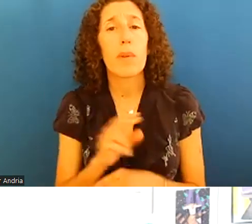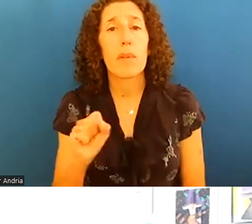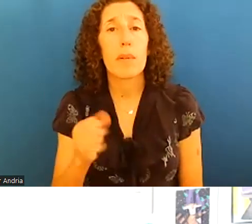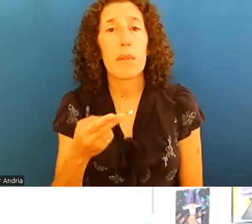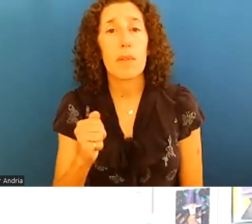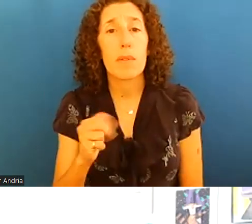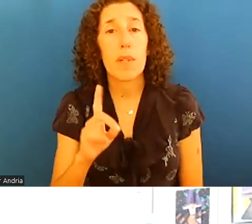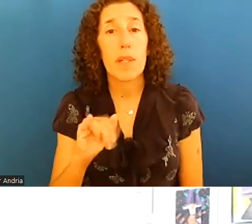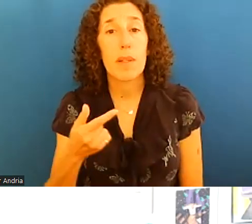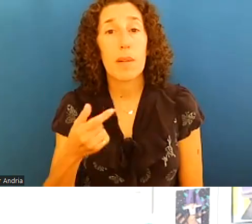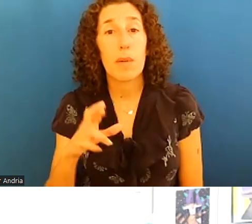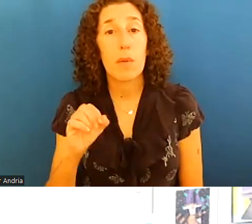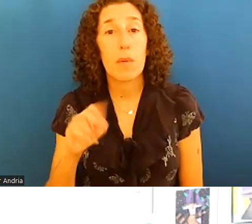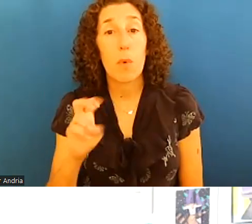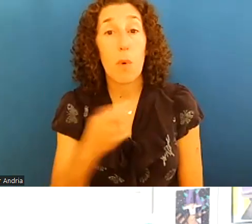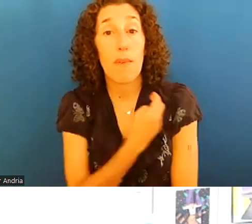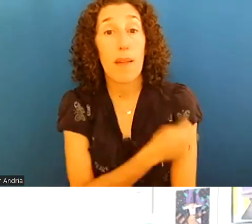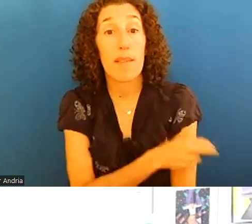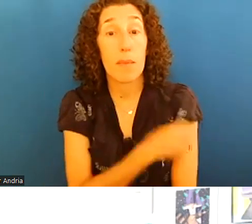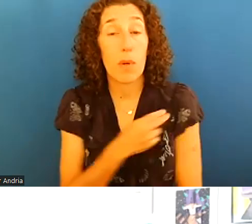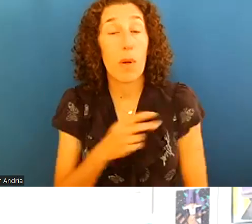nurse examiners at Shady Grove.